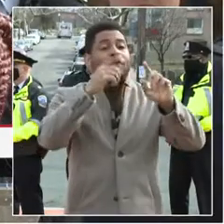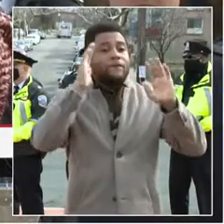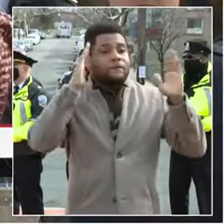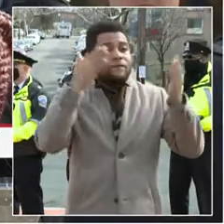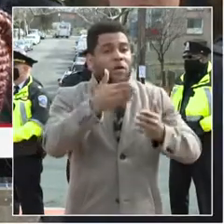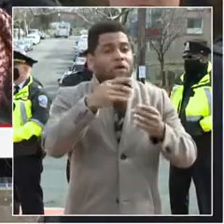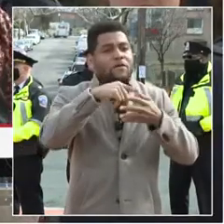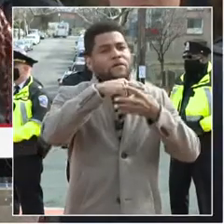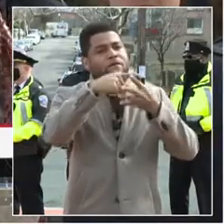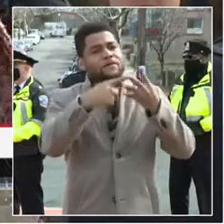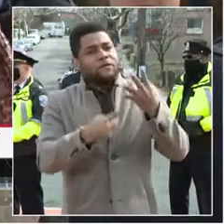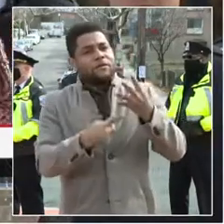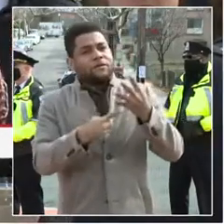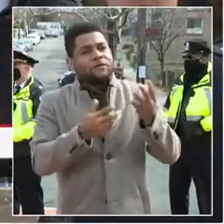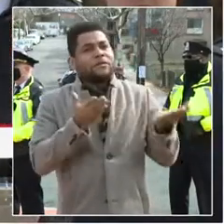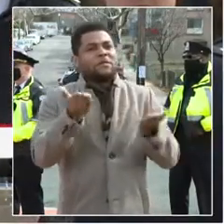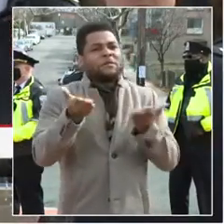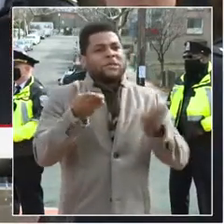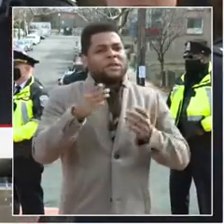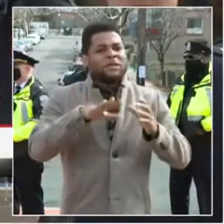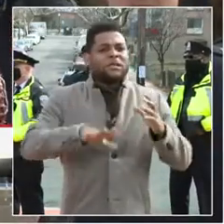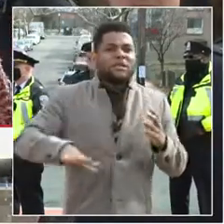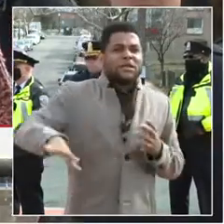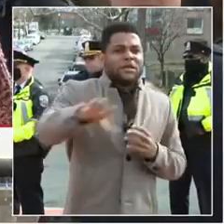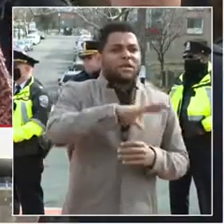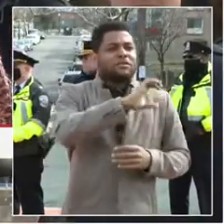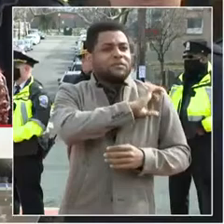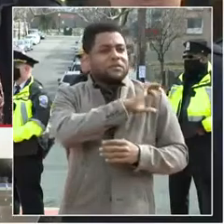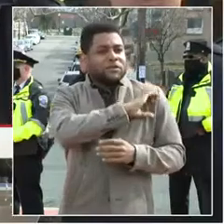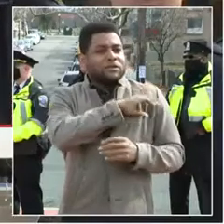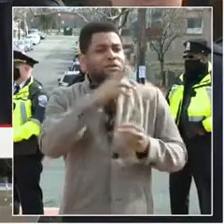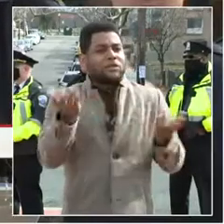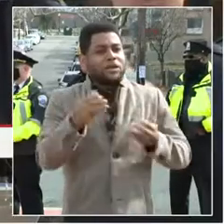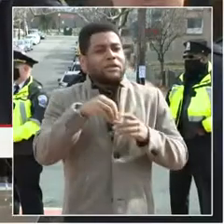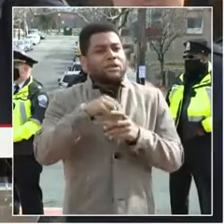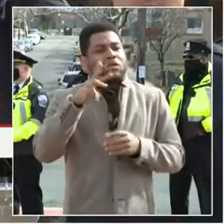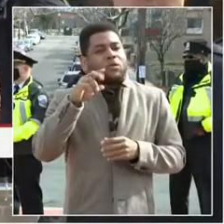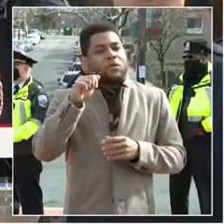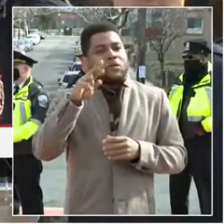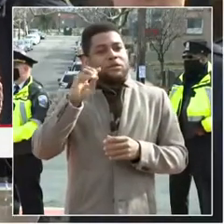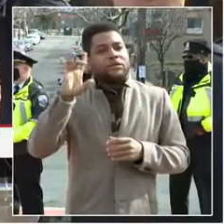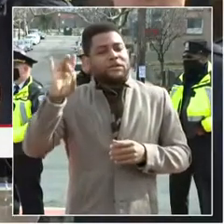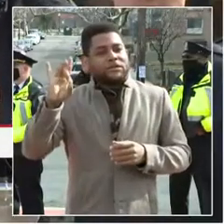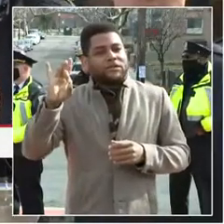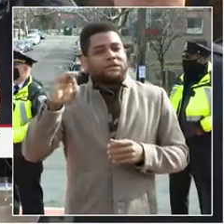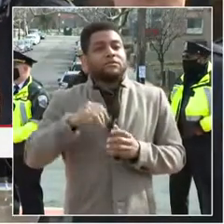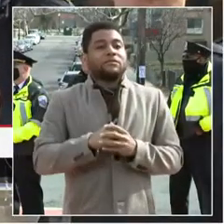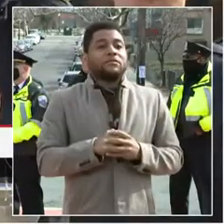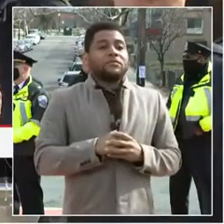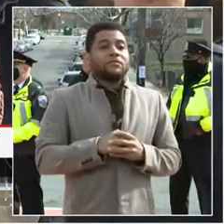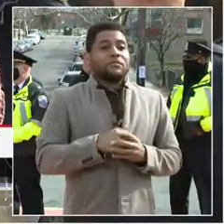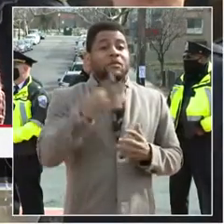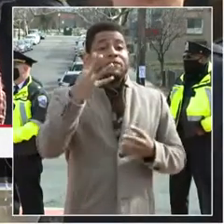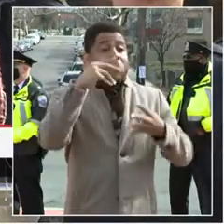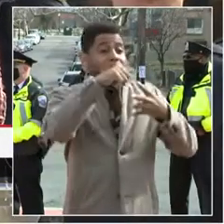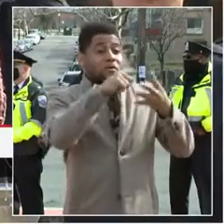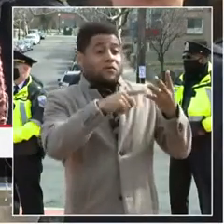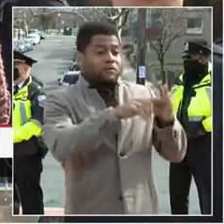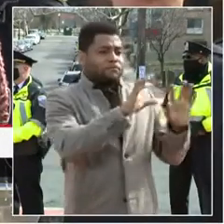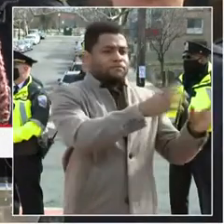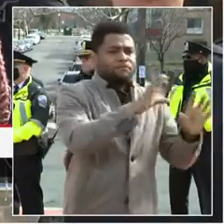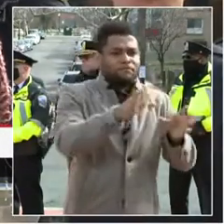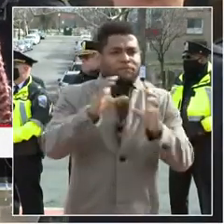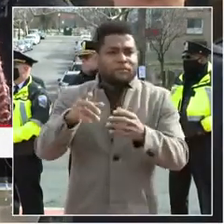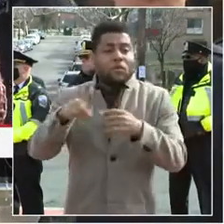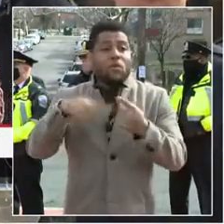police service areas in Ward 8. In the 6th and 7th districts, where most of our homicides